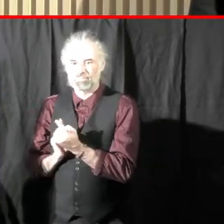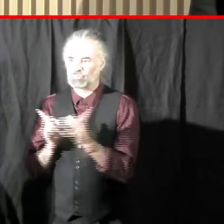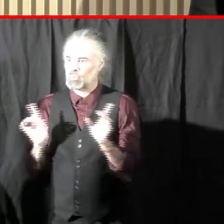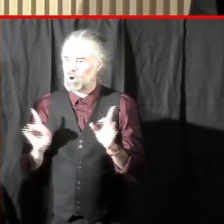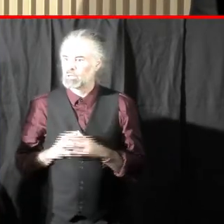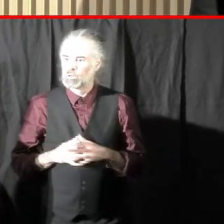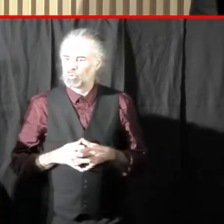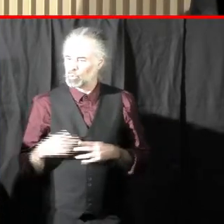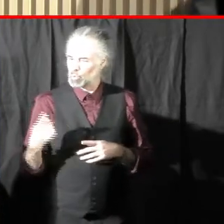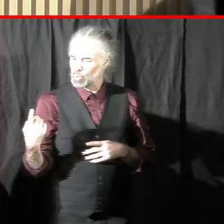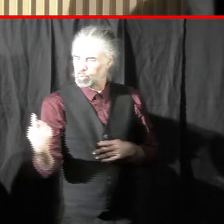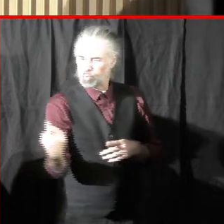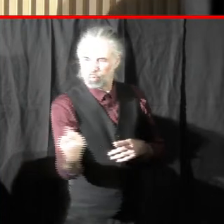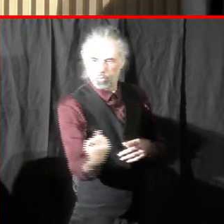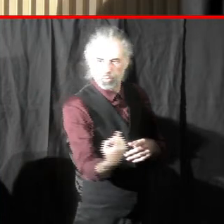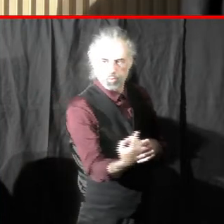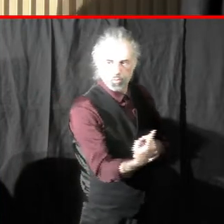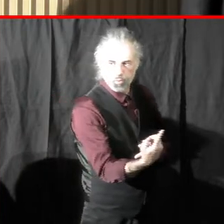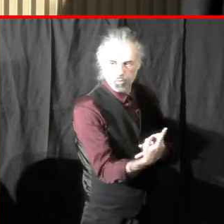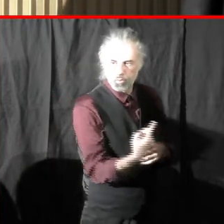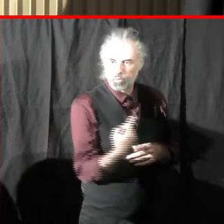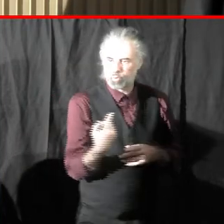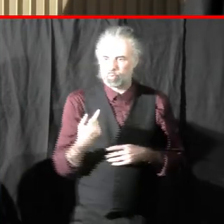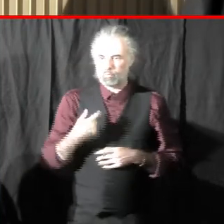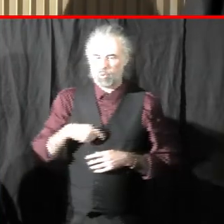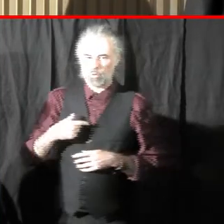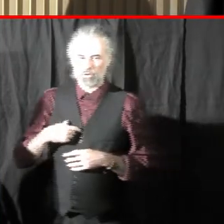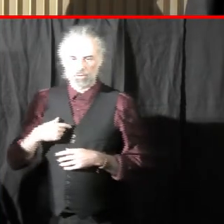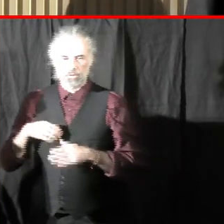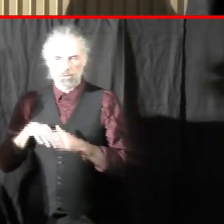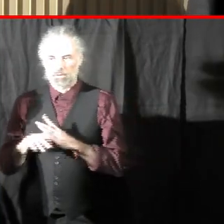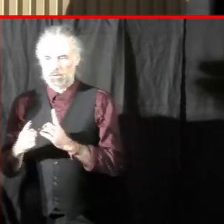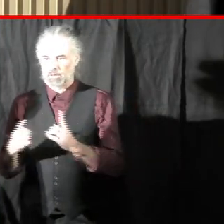Who might be the person in the town? It's